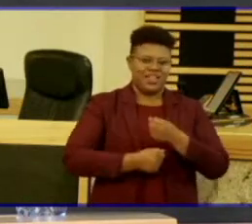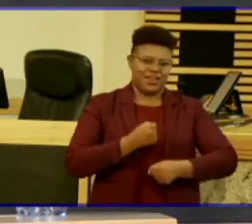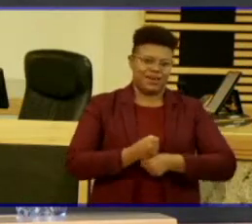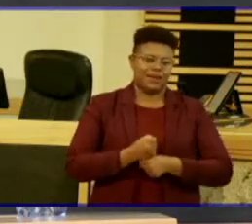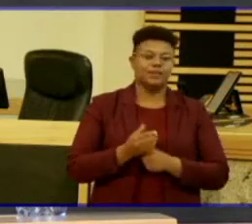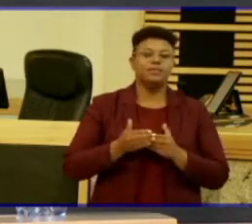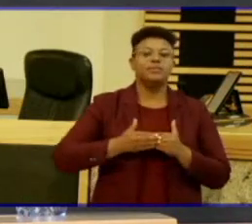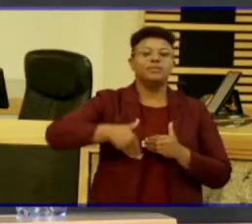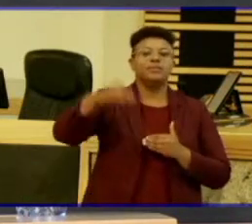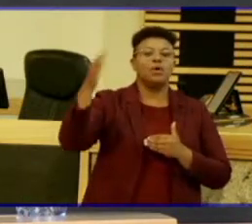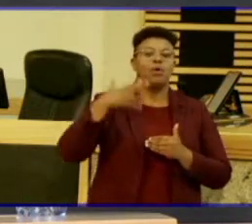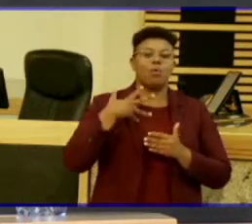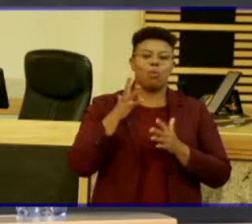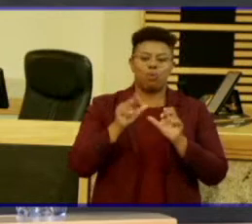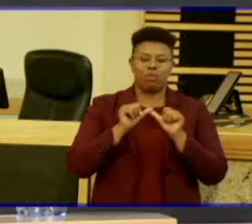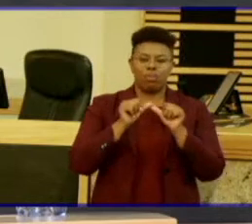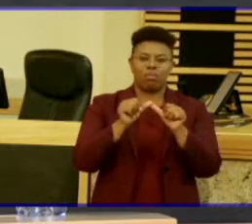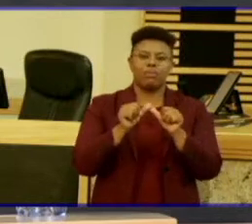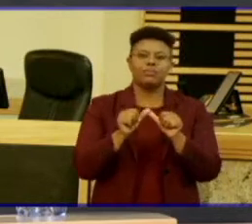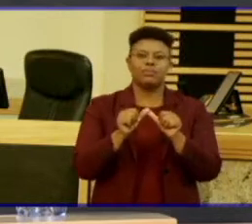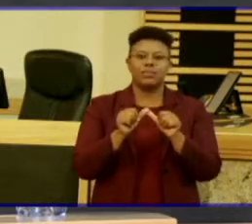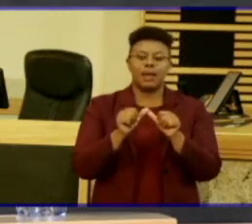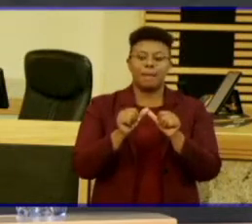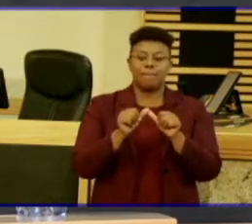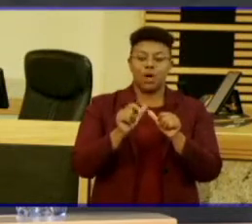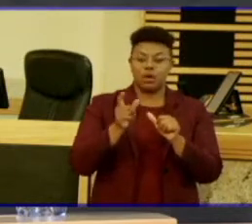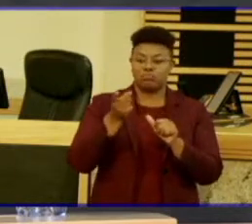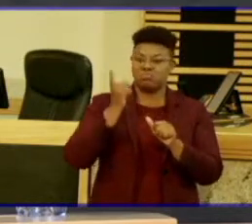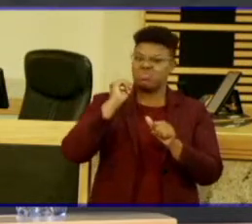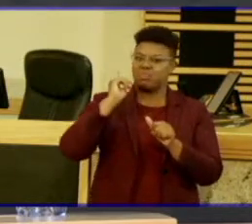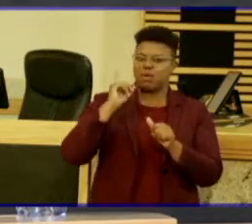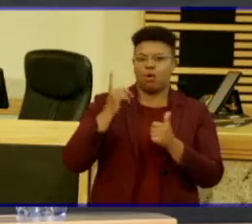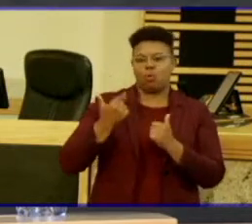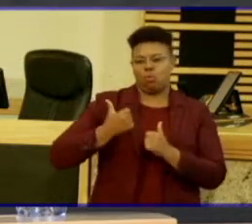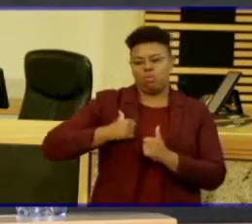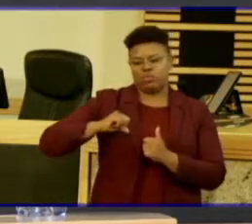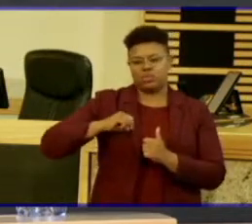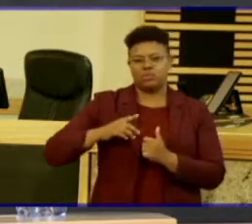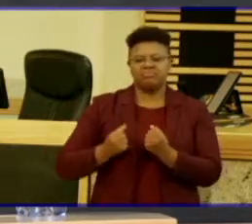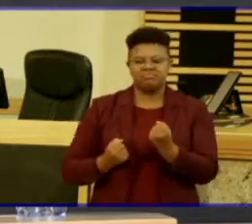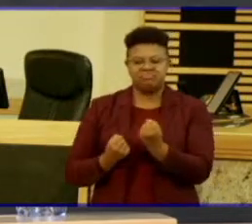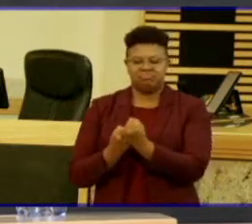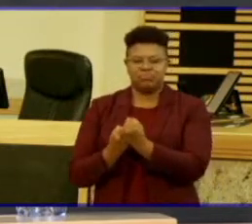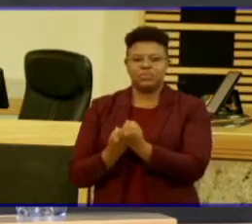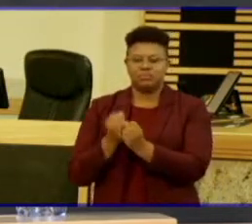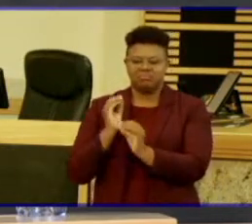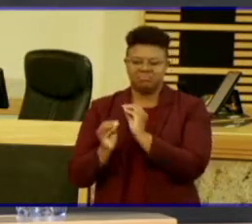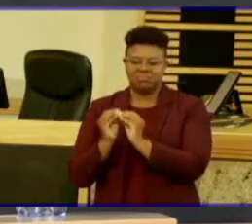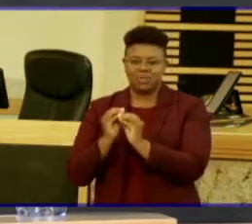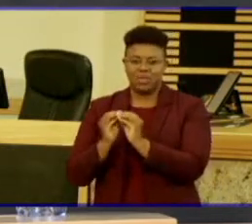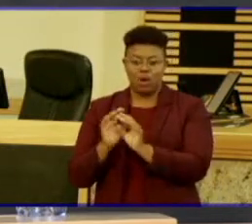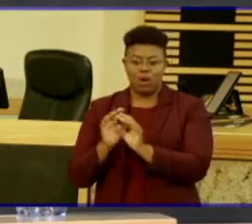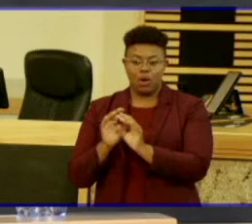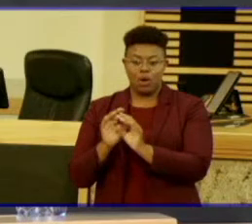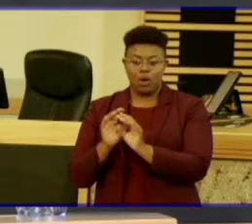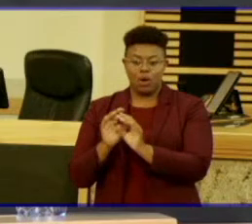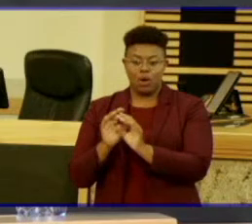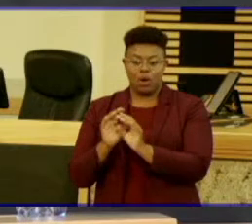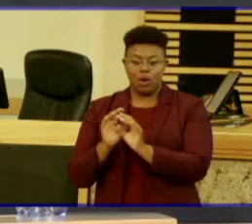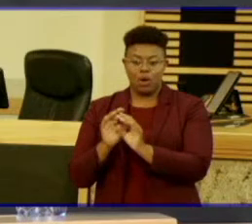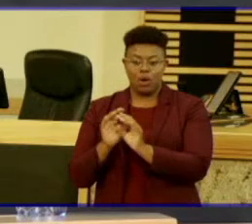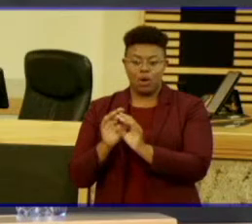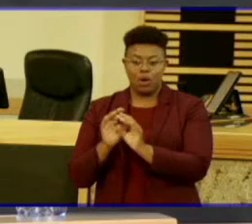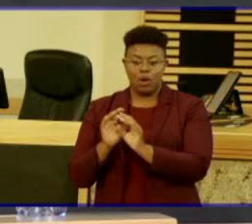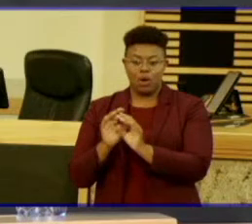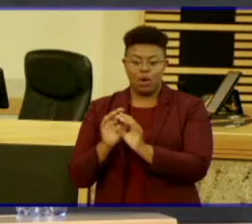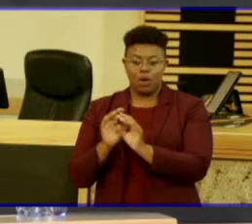we'll continue to support municipalities with small town revitalization, especially those that are spending their